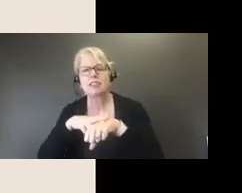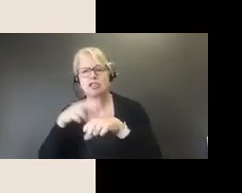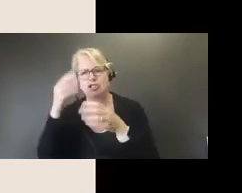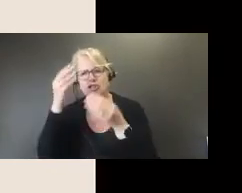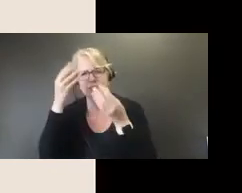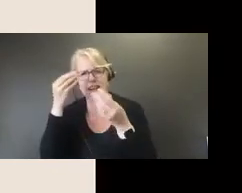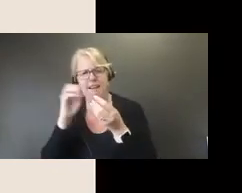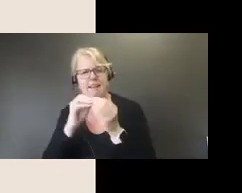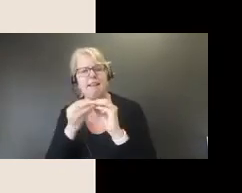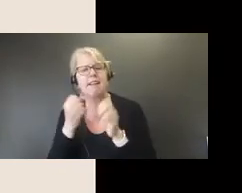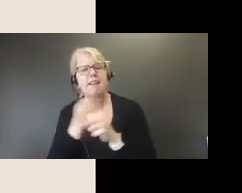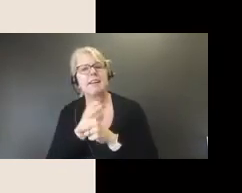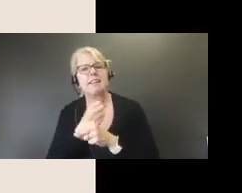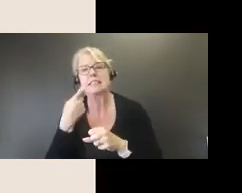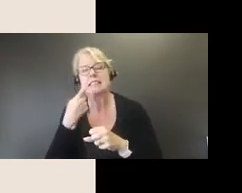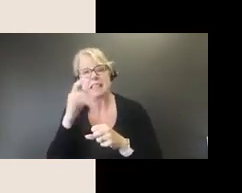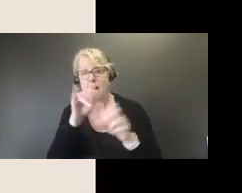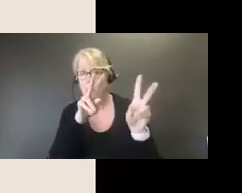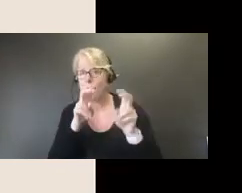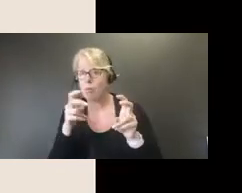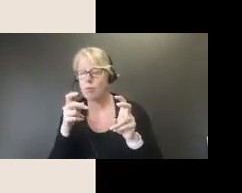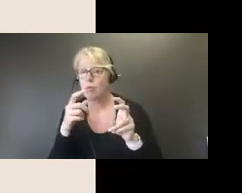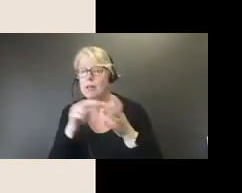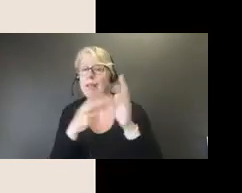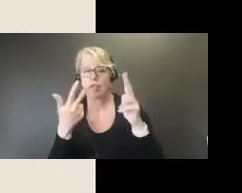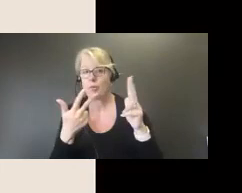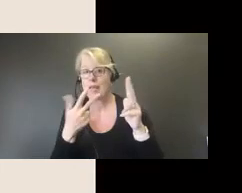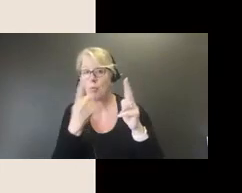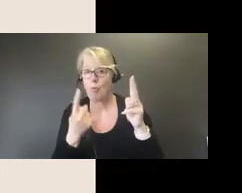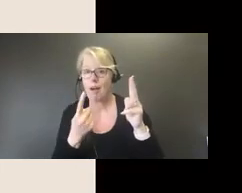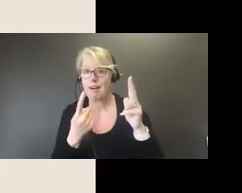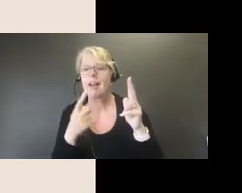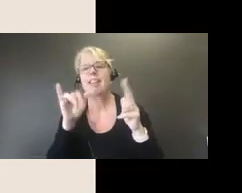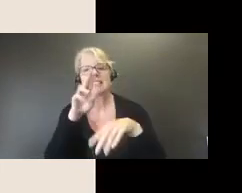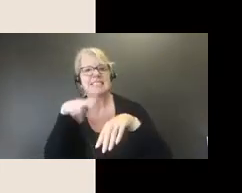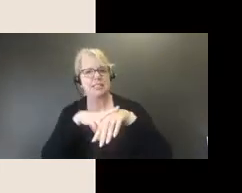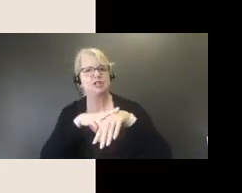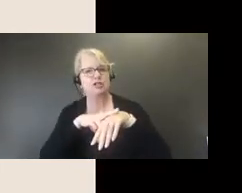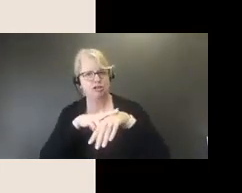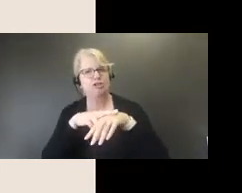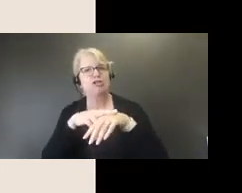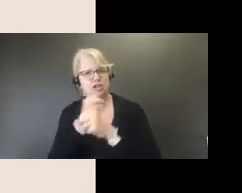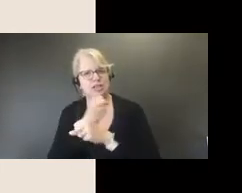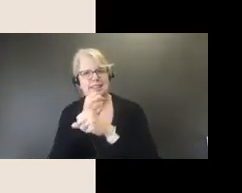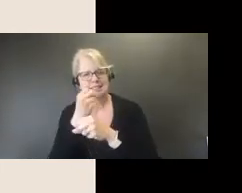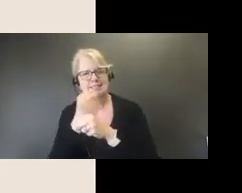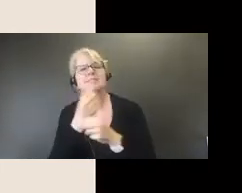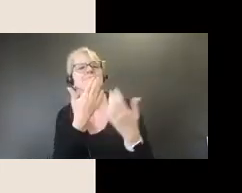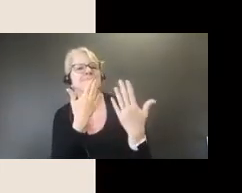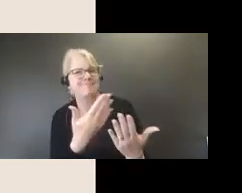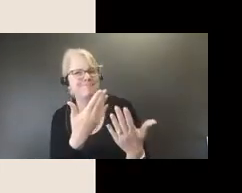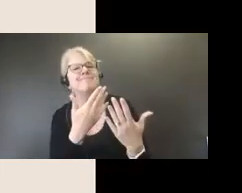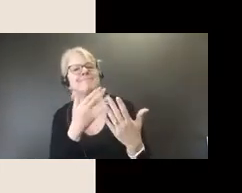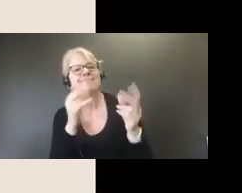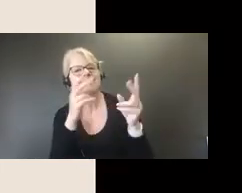The quote that the 1 in 3, that's national data. Thank you. Yes, you've got the quote from